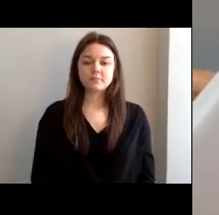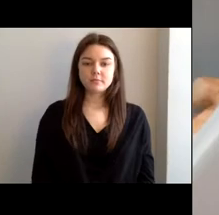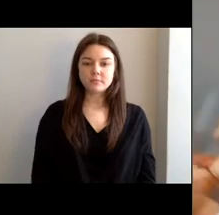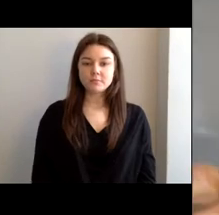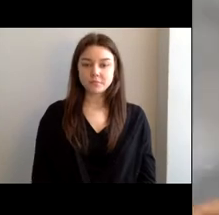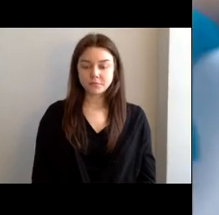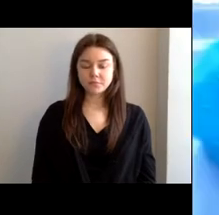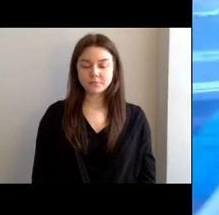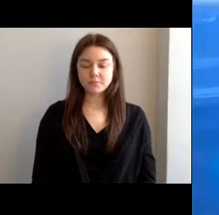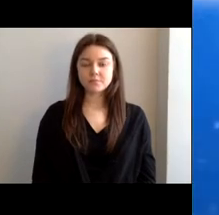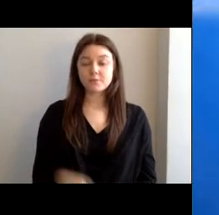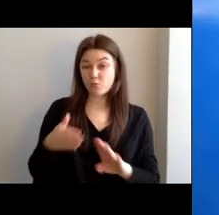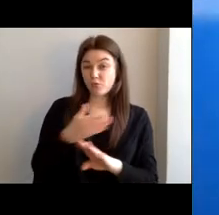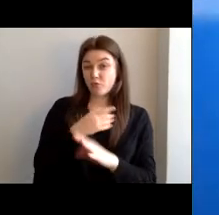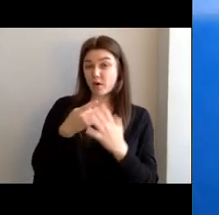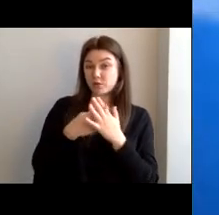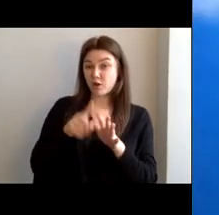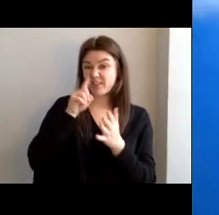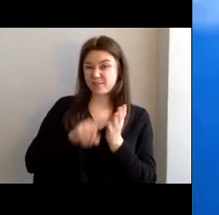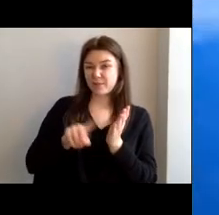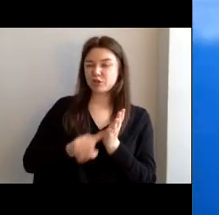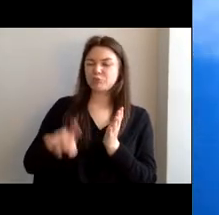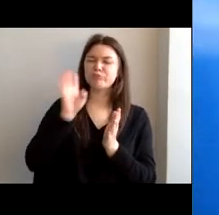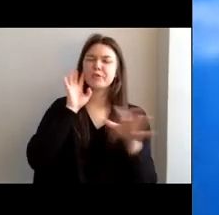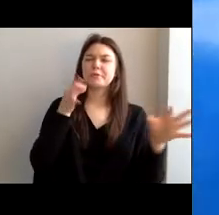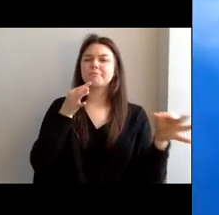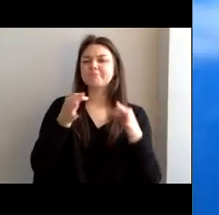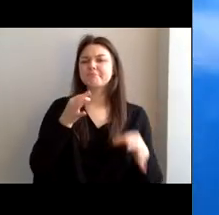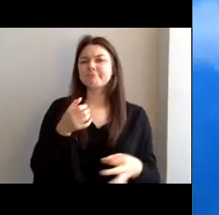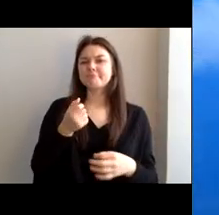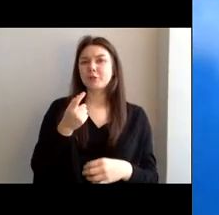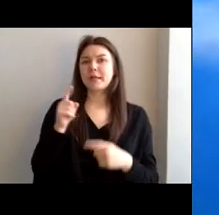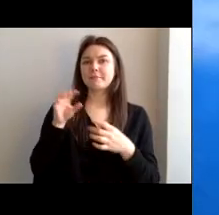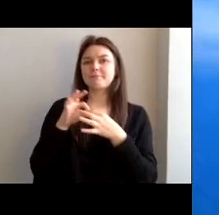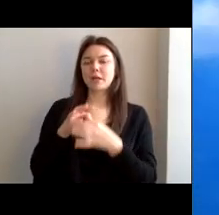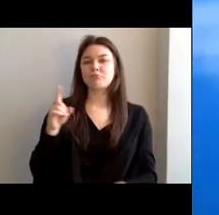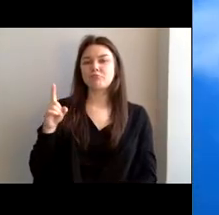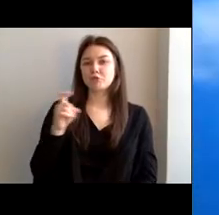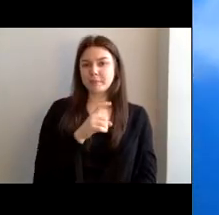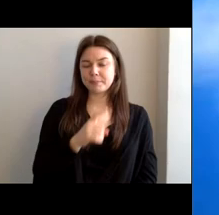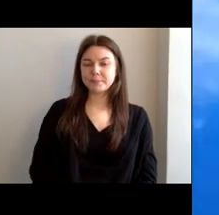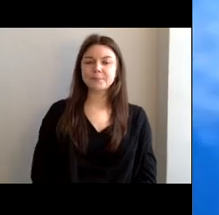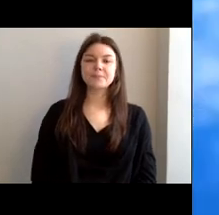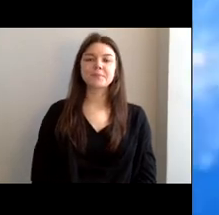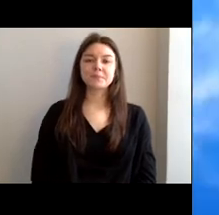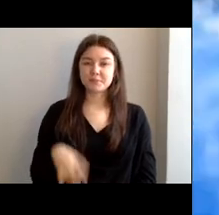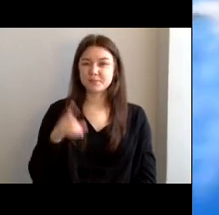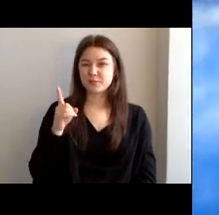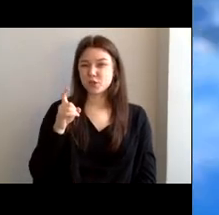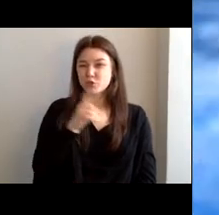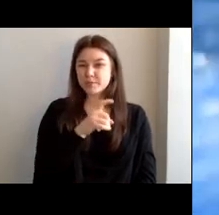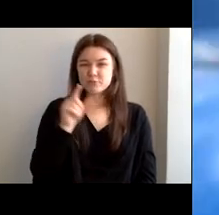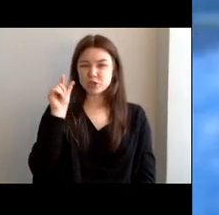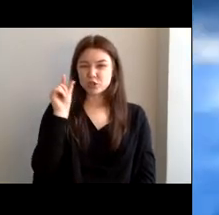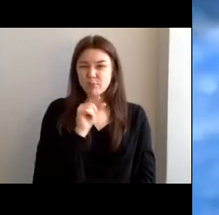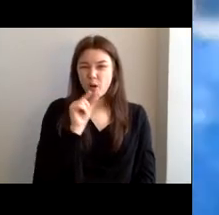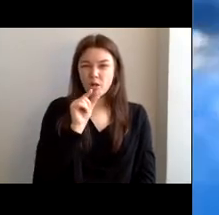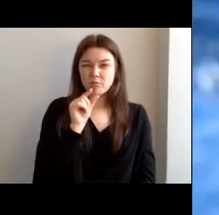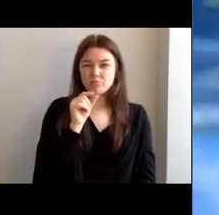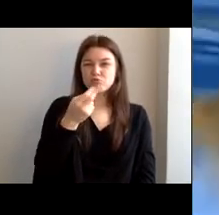inspection, let me give you a brief information about shrimp. Shrimp are a small shellfish of the sea that